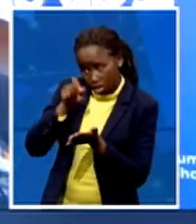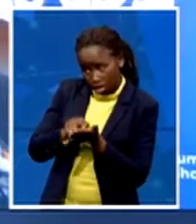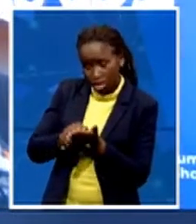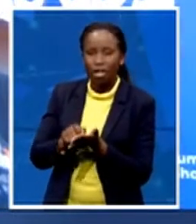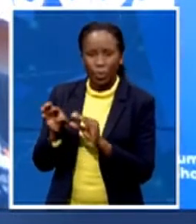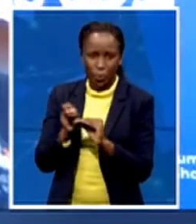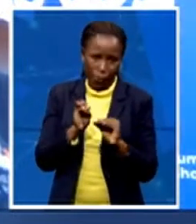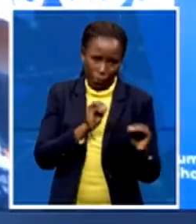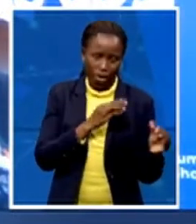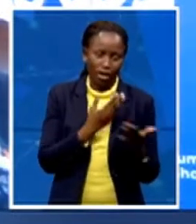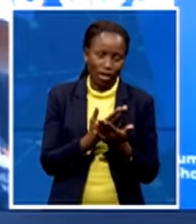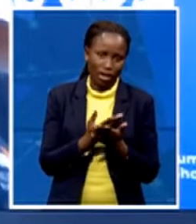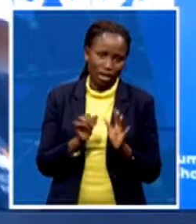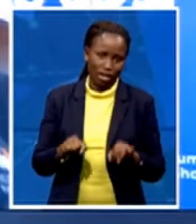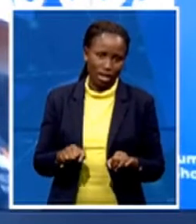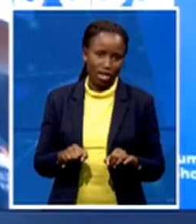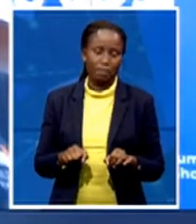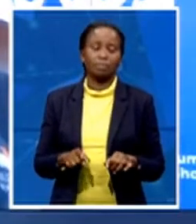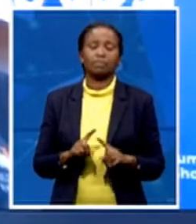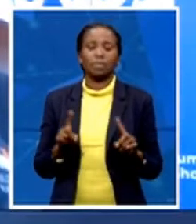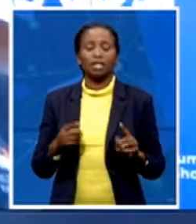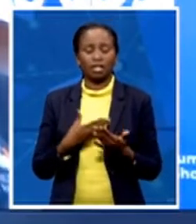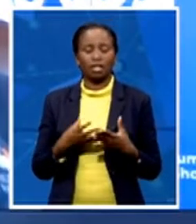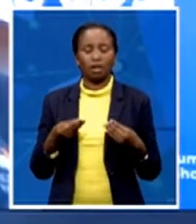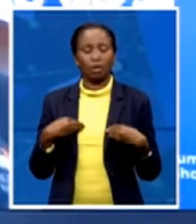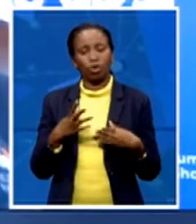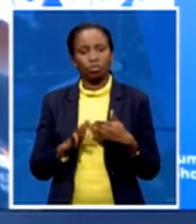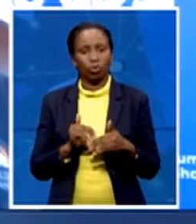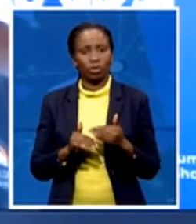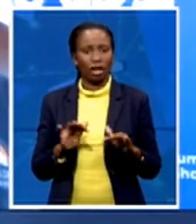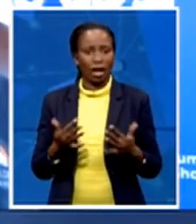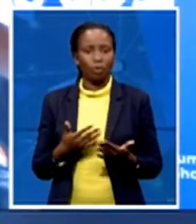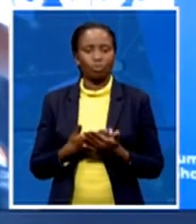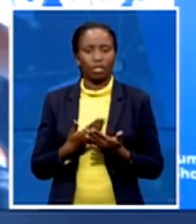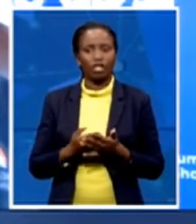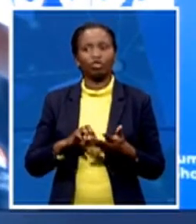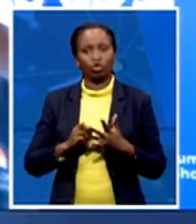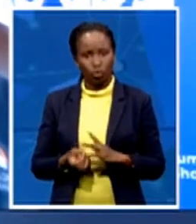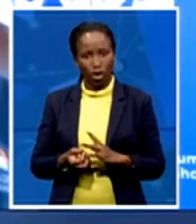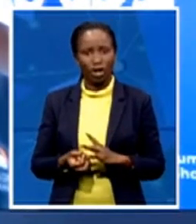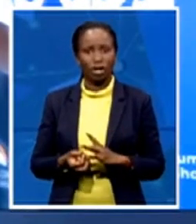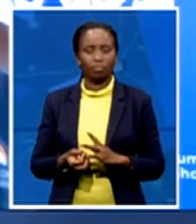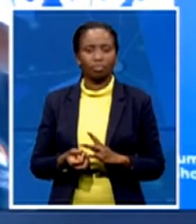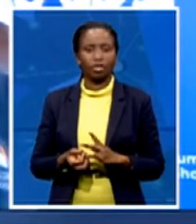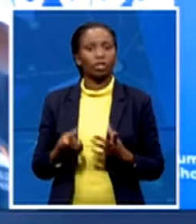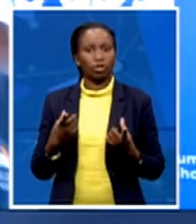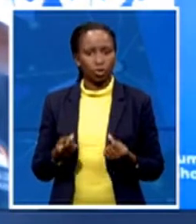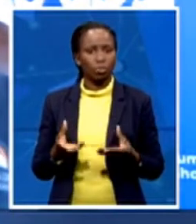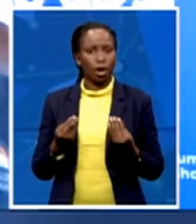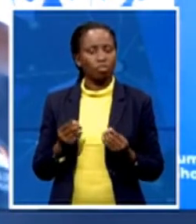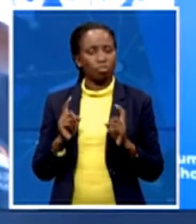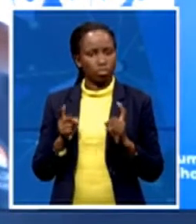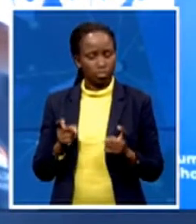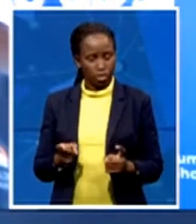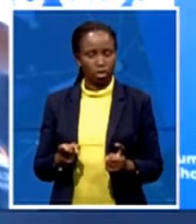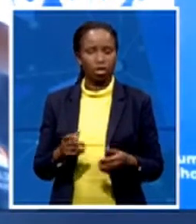dual process and also to customize in order to be responsive to the conditions in that area. And in a